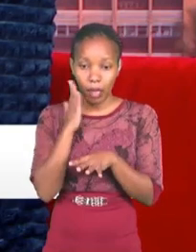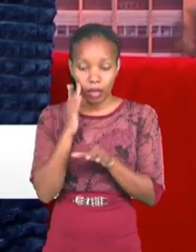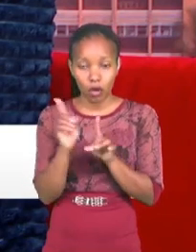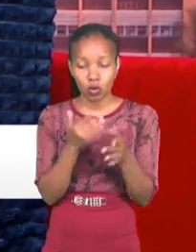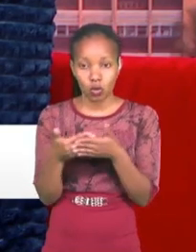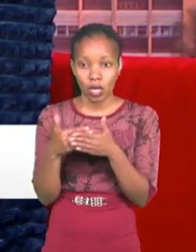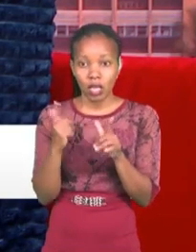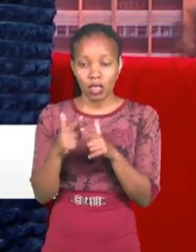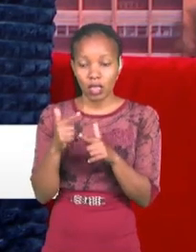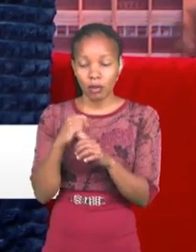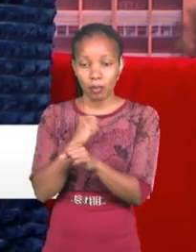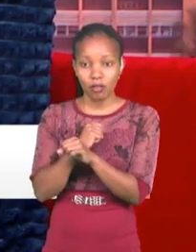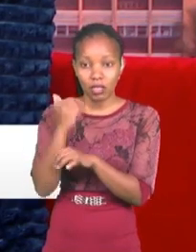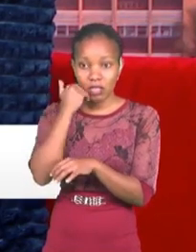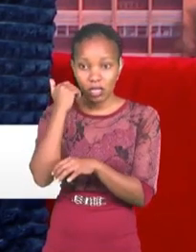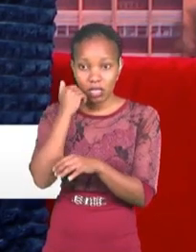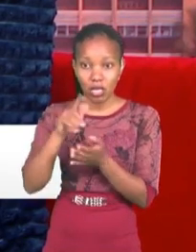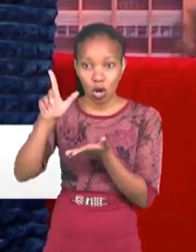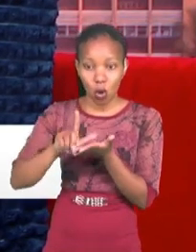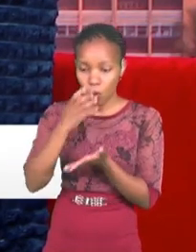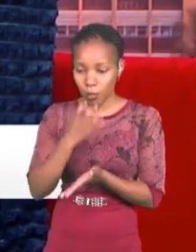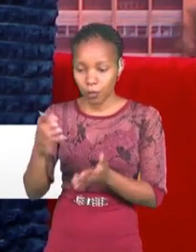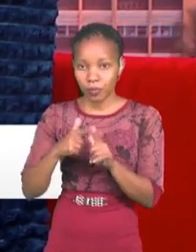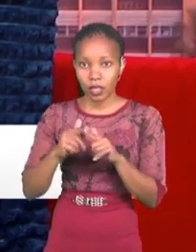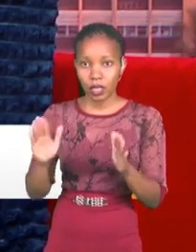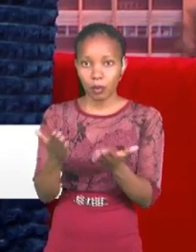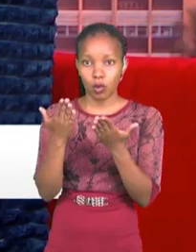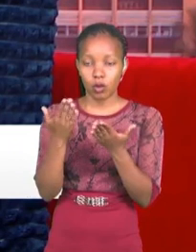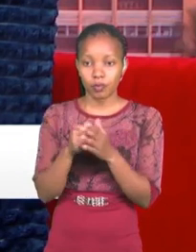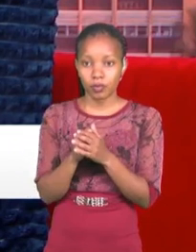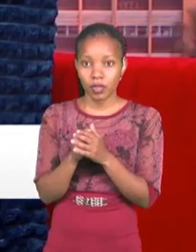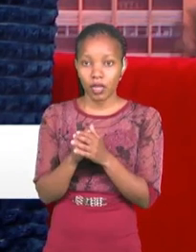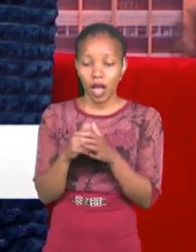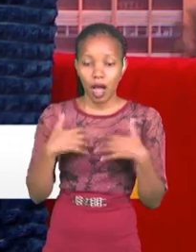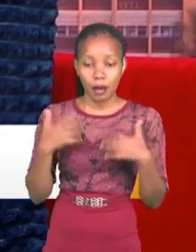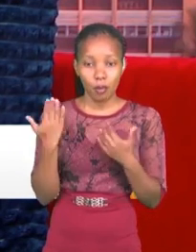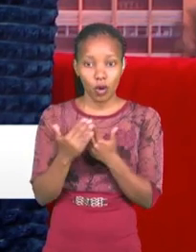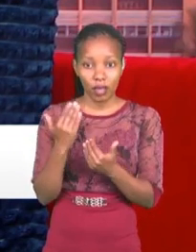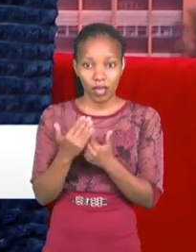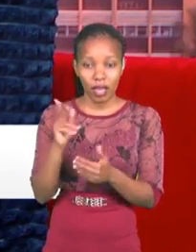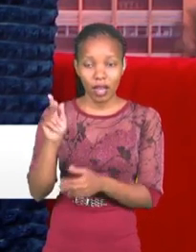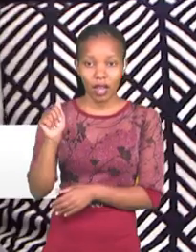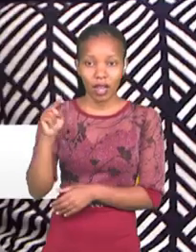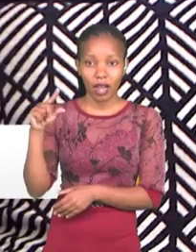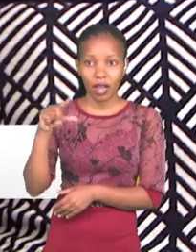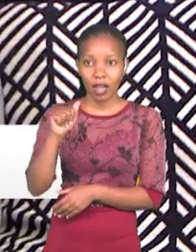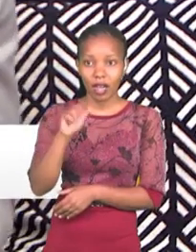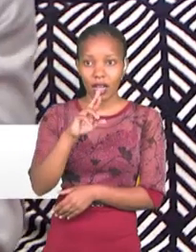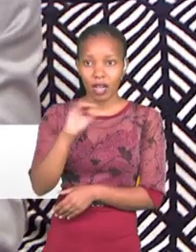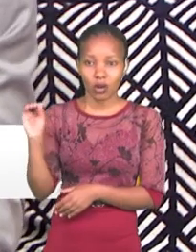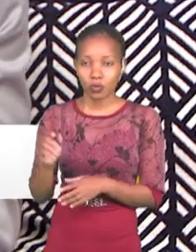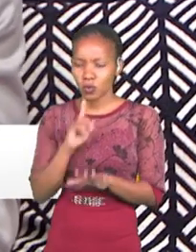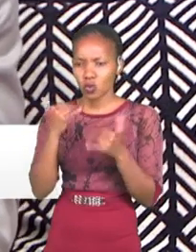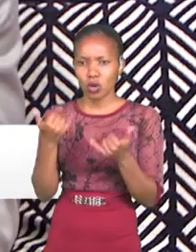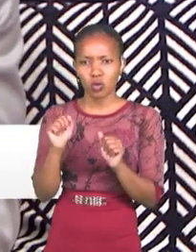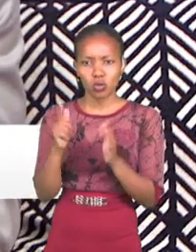the hypothermia, prevent for low temperature, we promote the kangaroo mother care. Now maybe tell us the signs of a premature